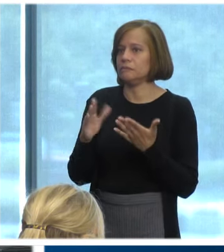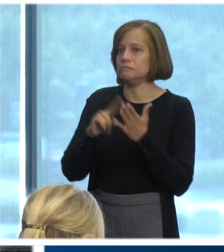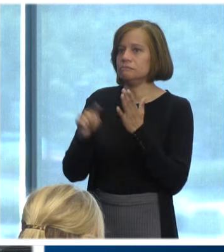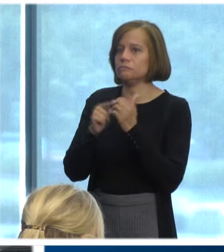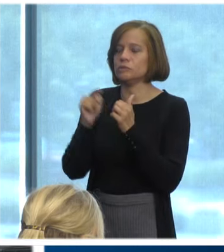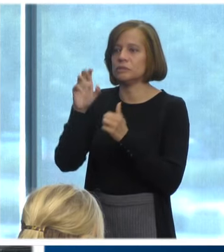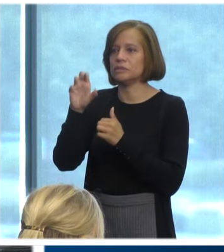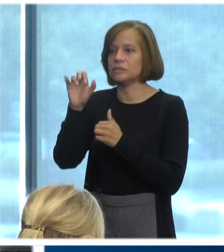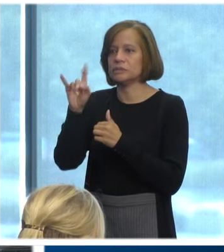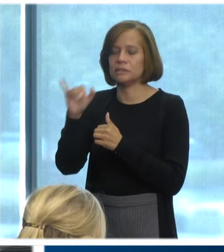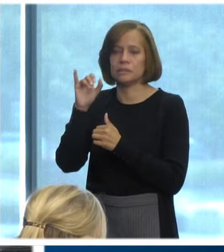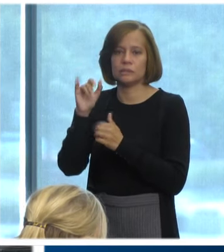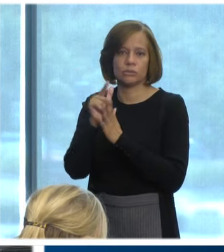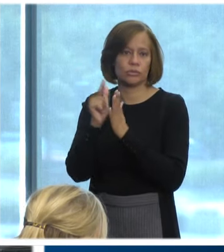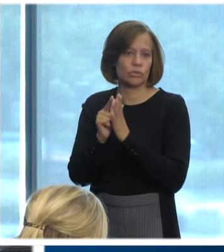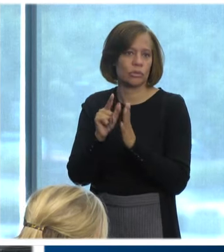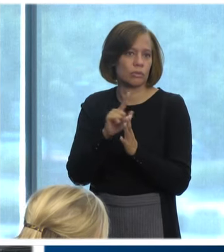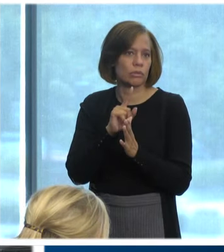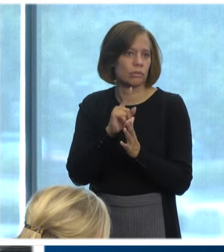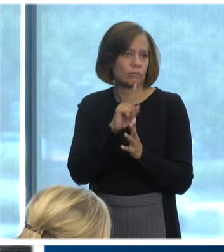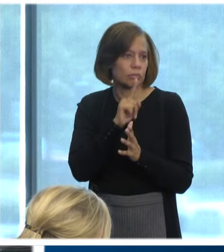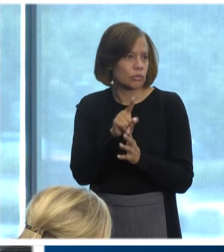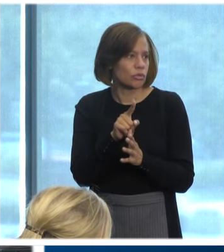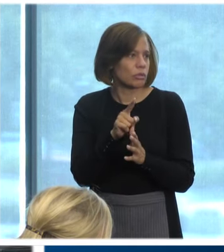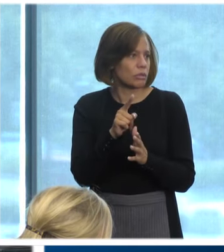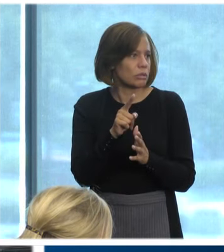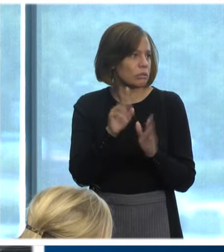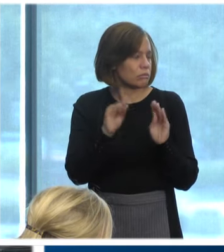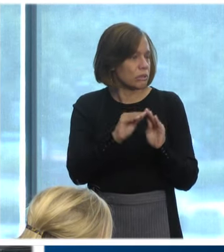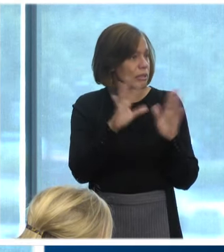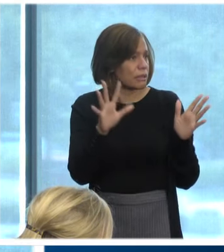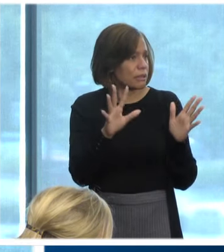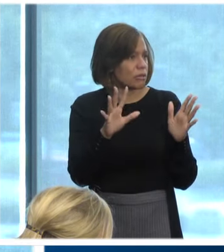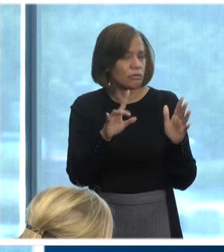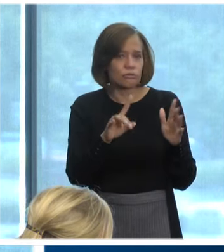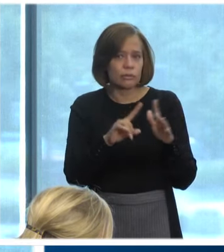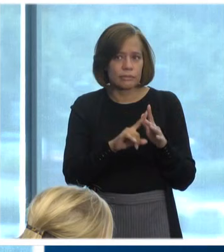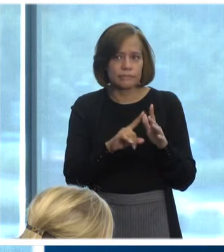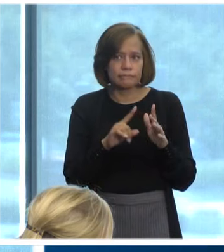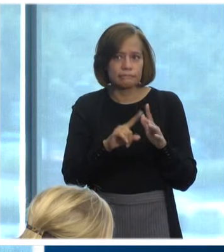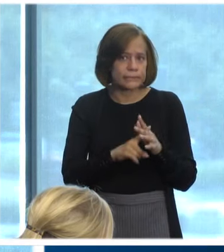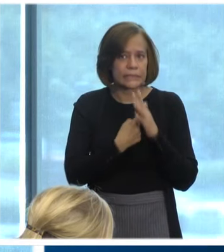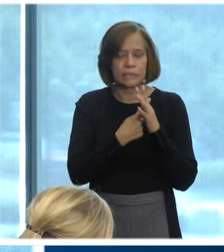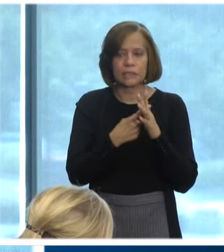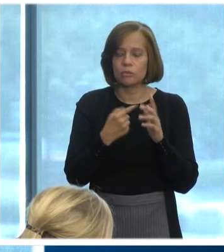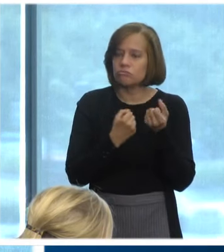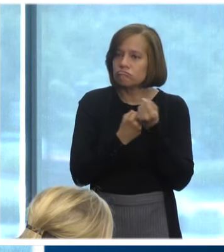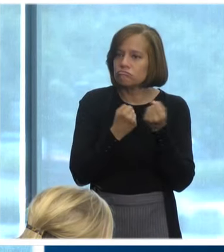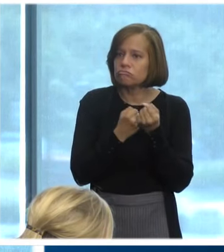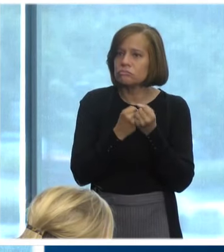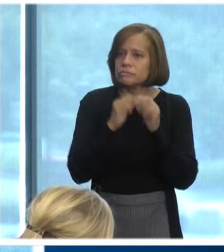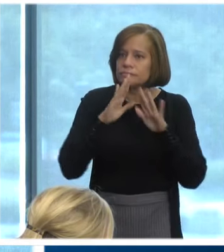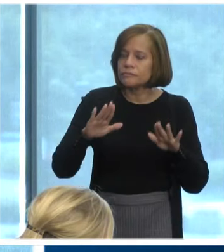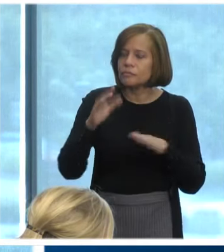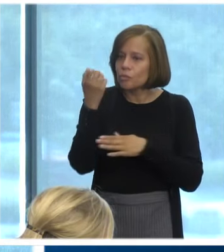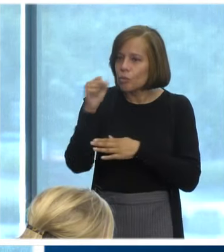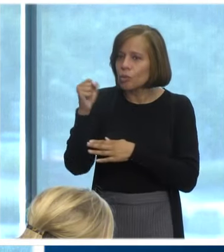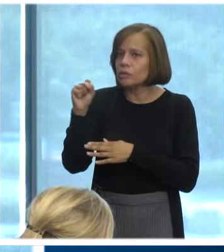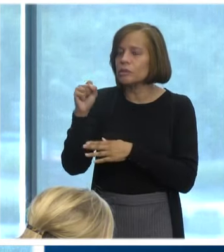clearly we want to make sure we made clear from Jump Street that we support peaceful protests and we support